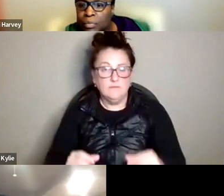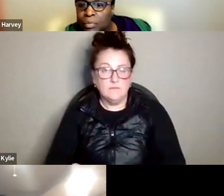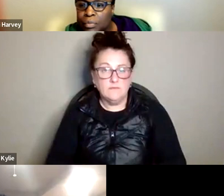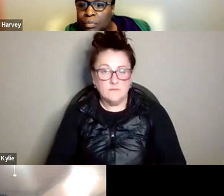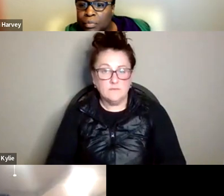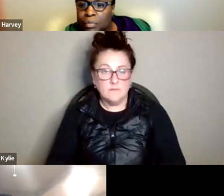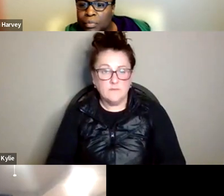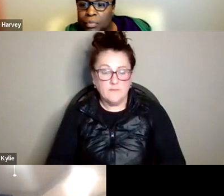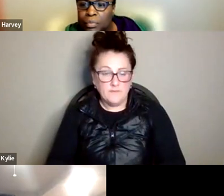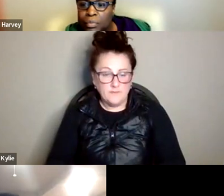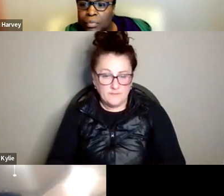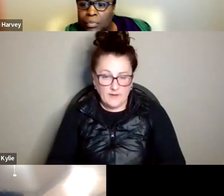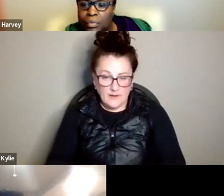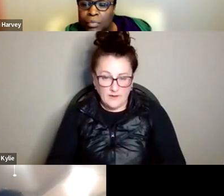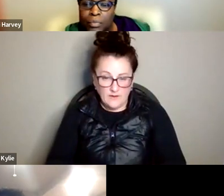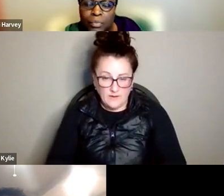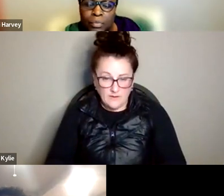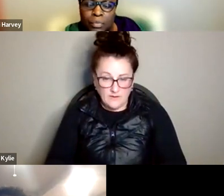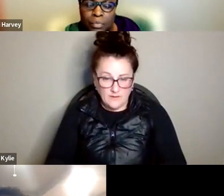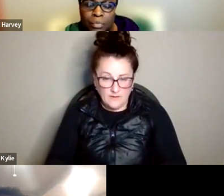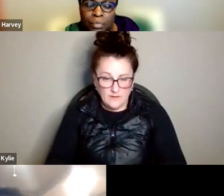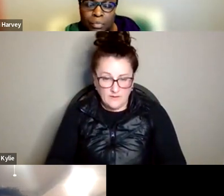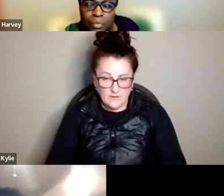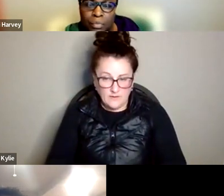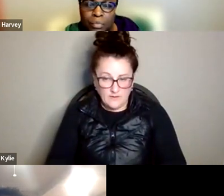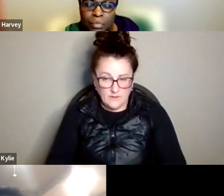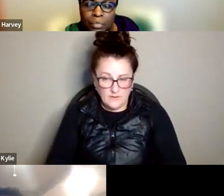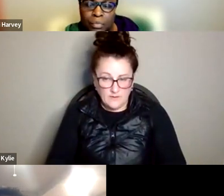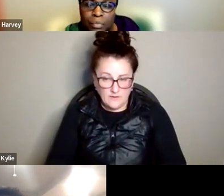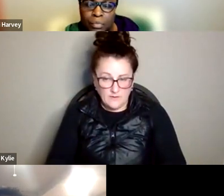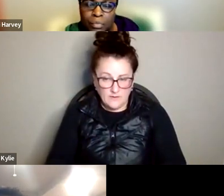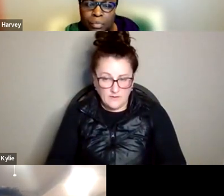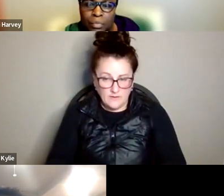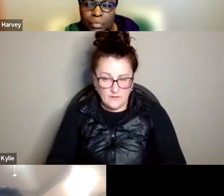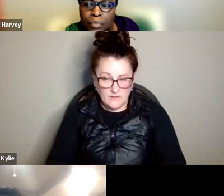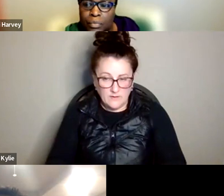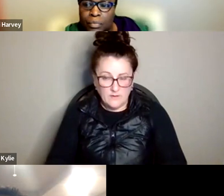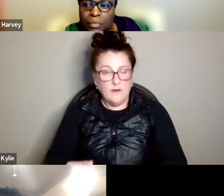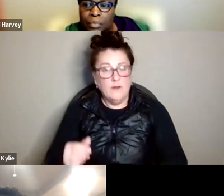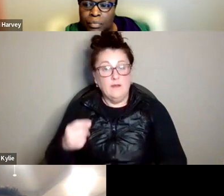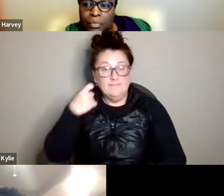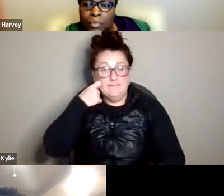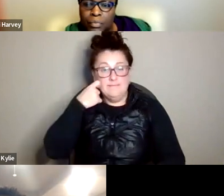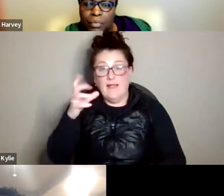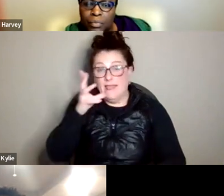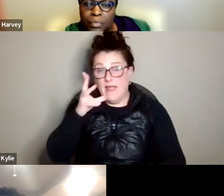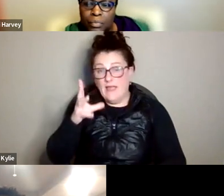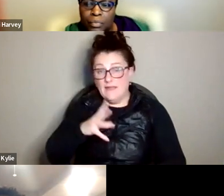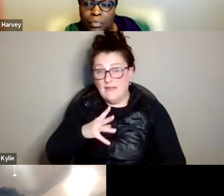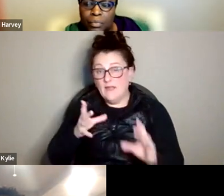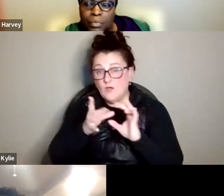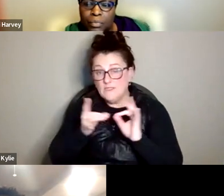And you know, like the other lady before was saying, you